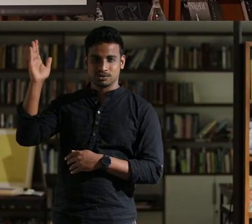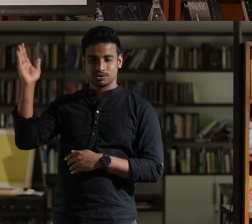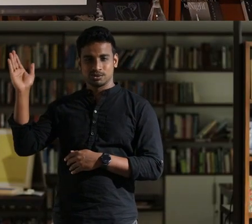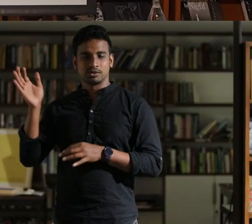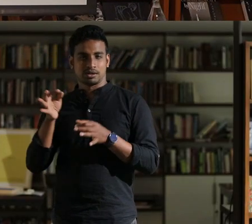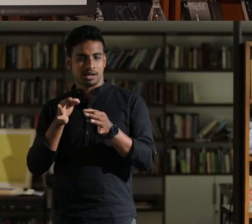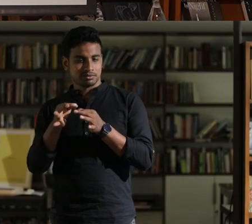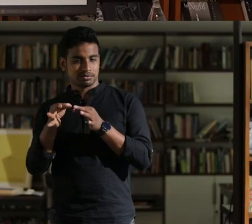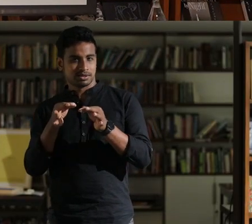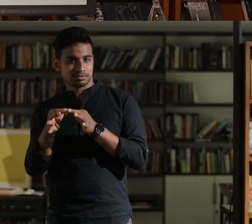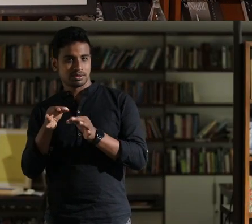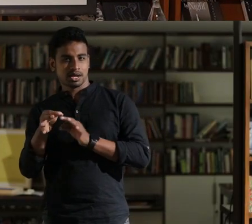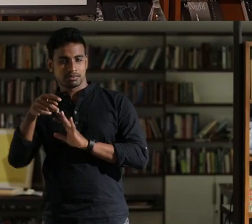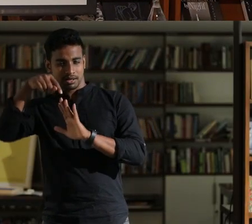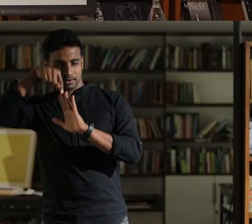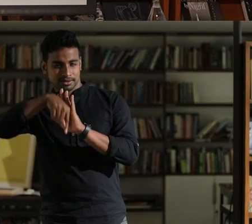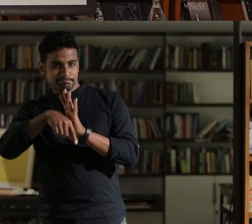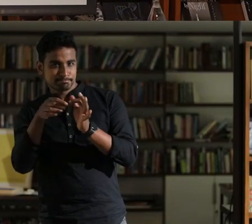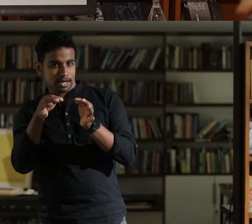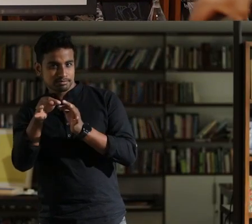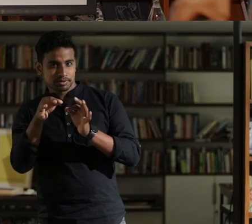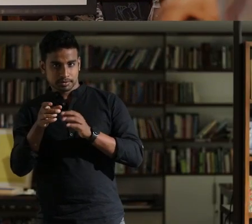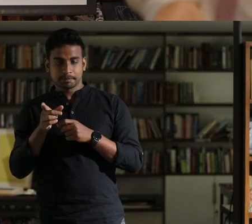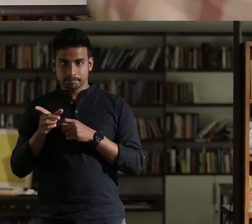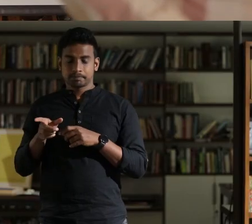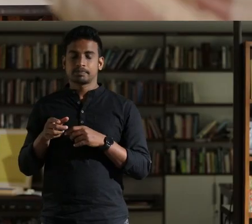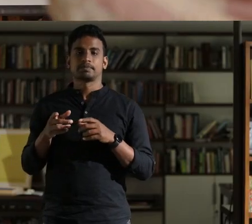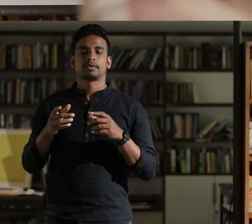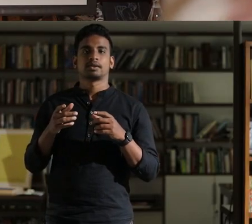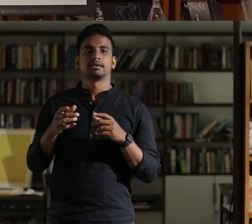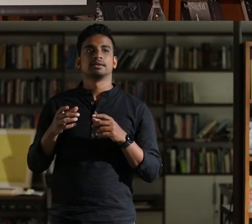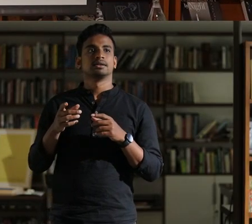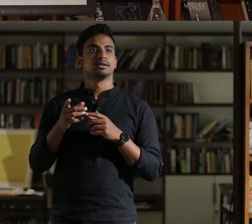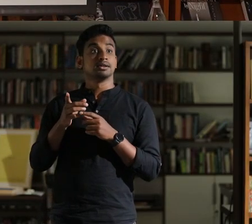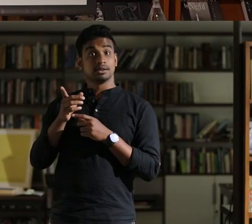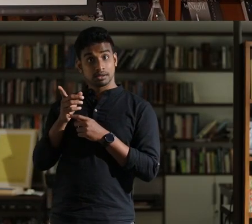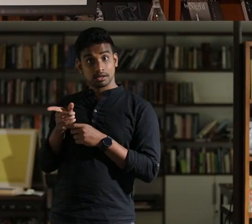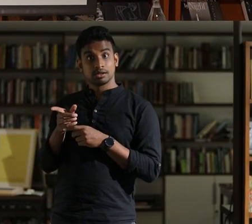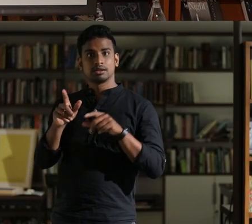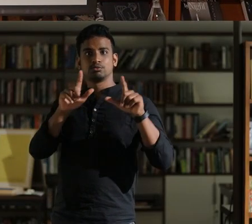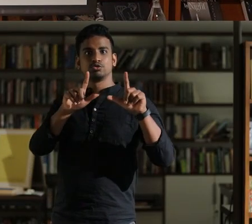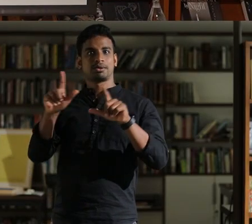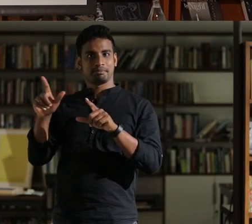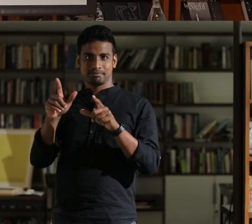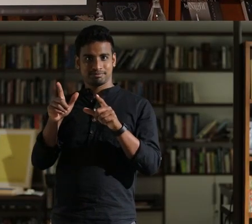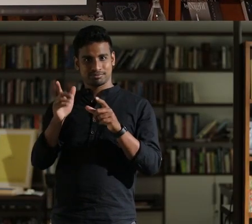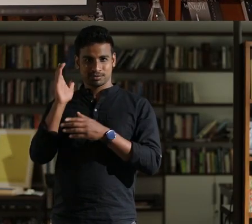level talks at the museum. We find it's a very important way of actually